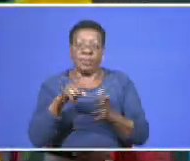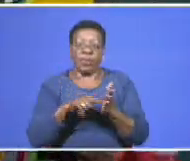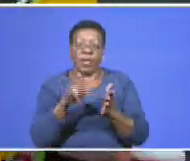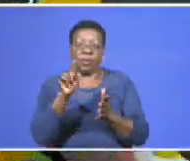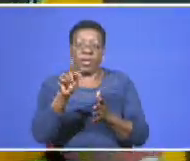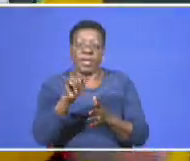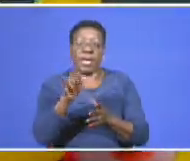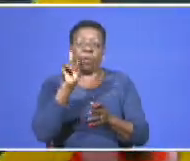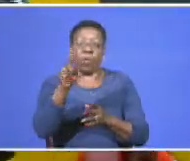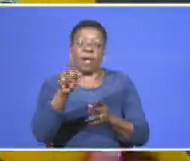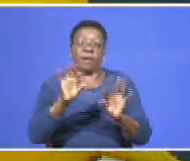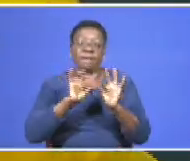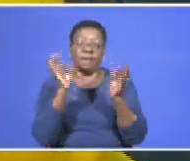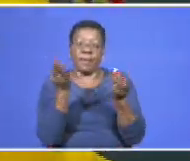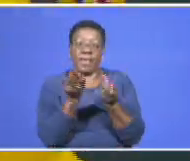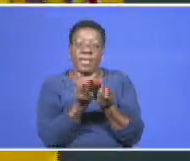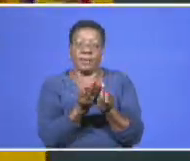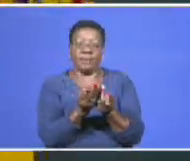One Family.